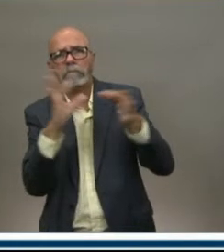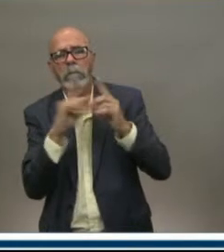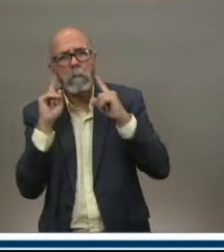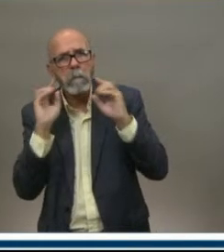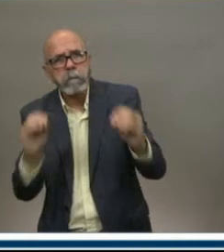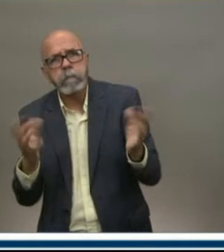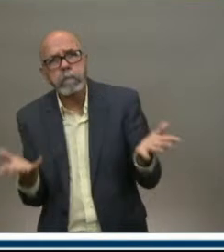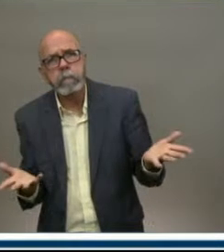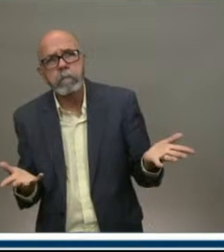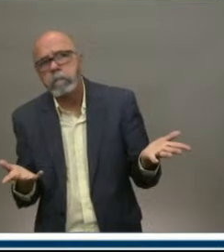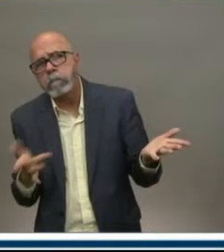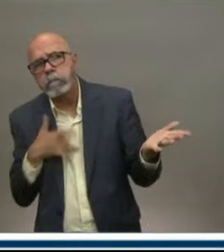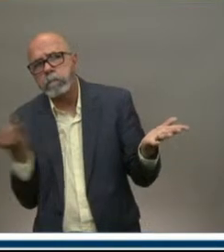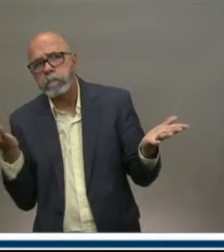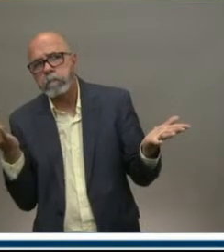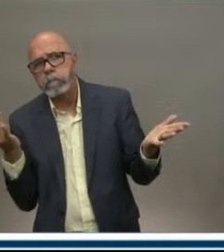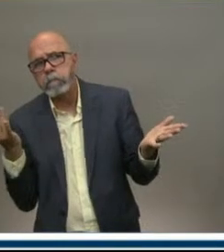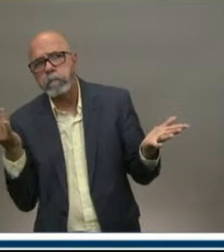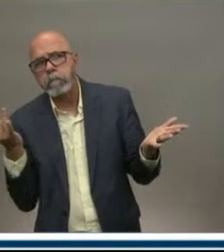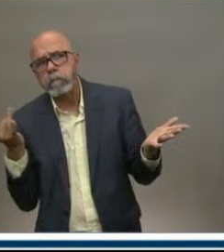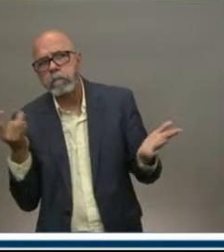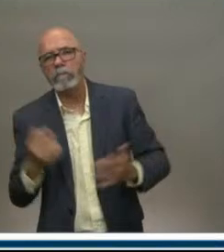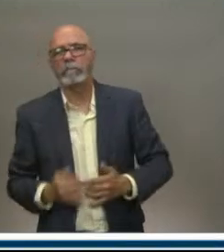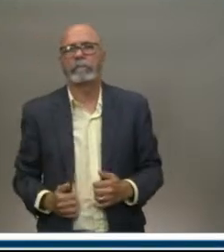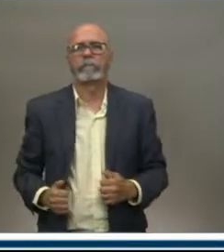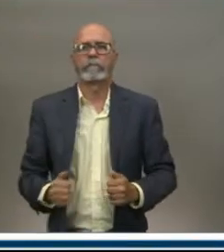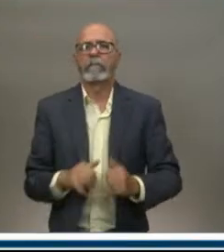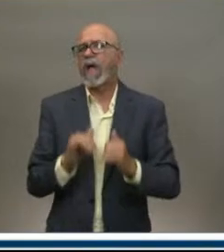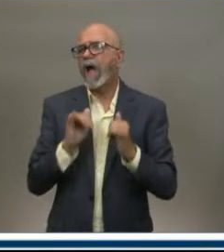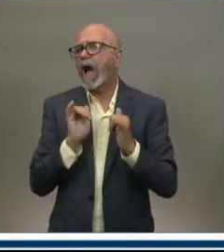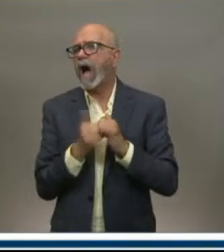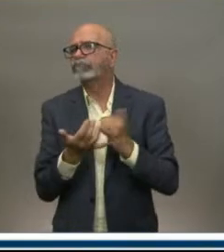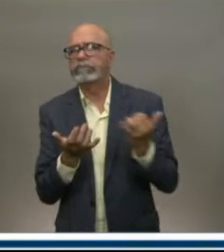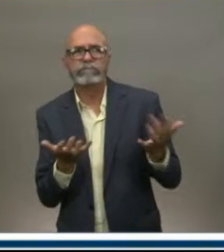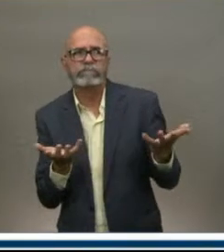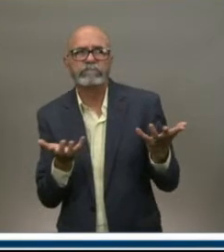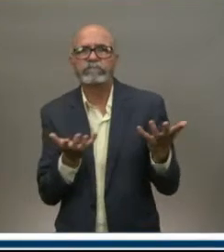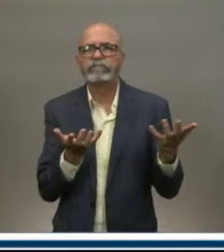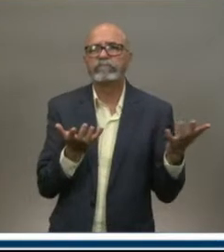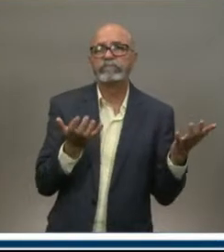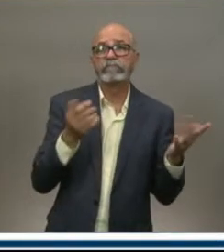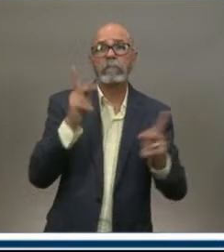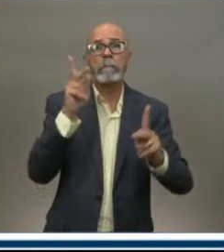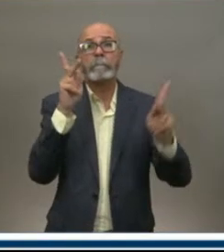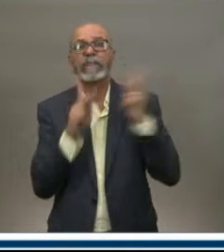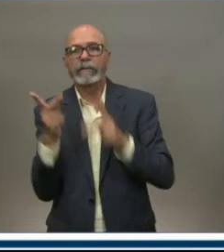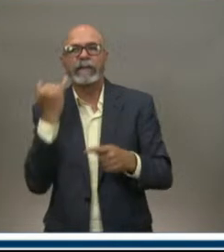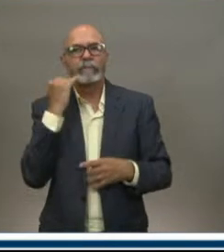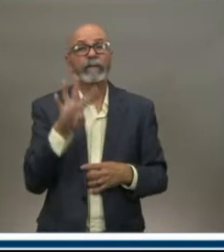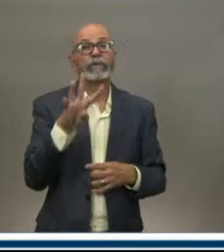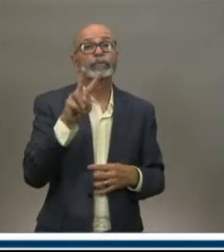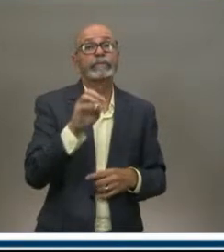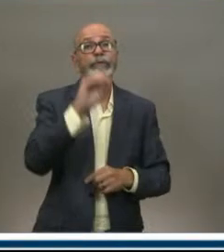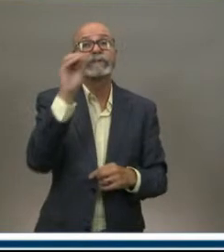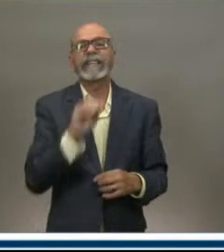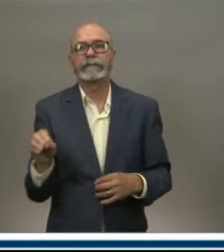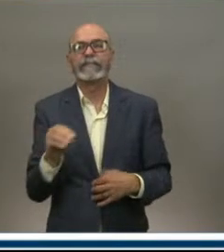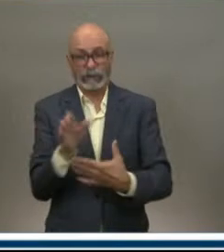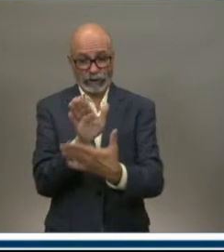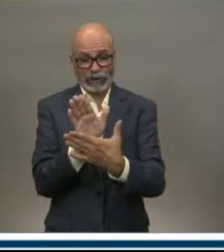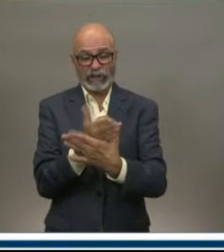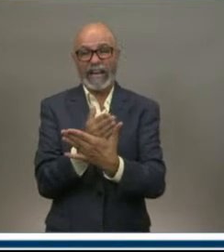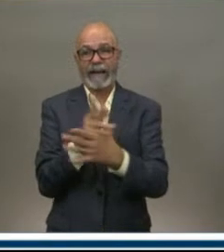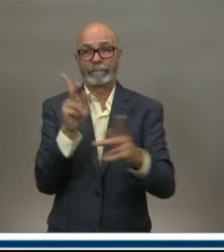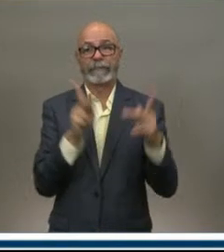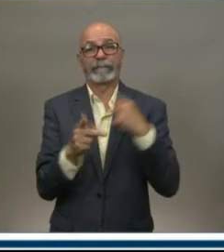far that indicates how 42% of people who share rooms and communal bathrooms will